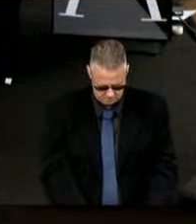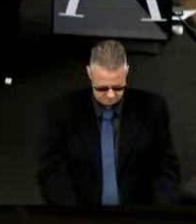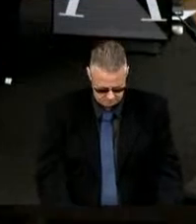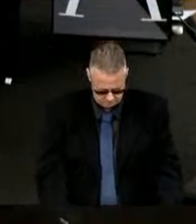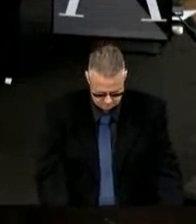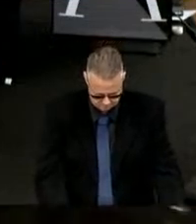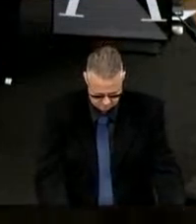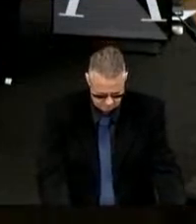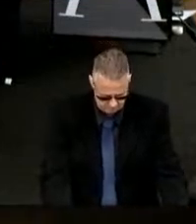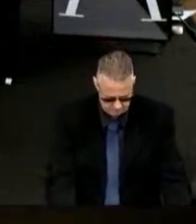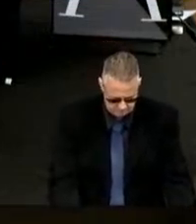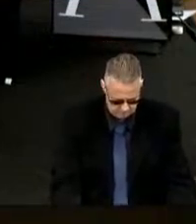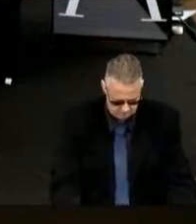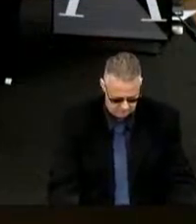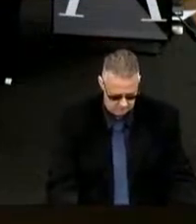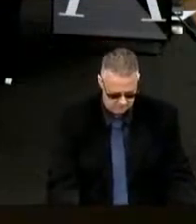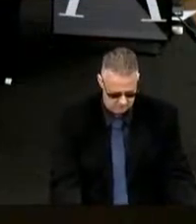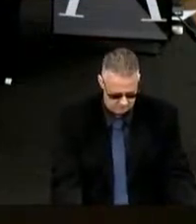Test, test.